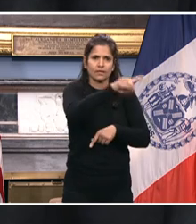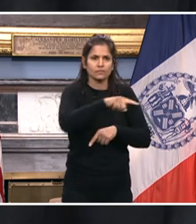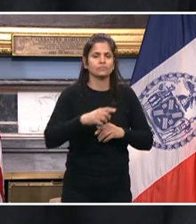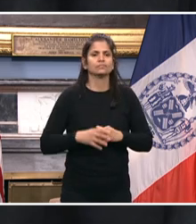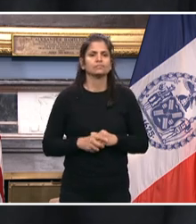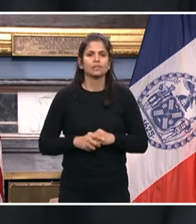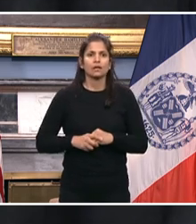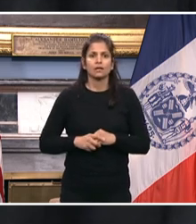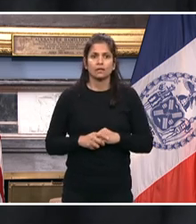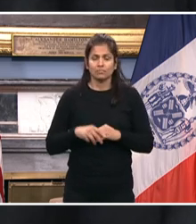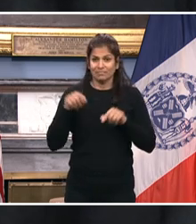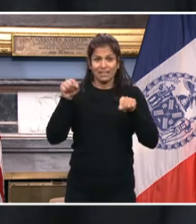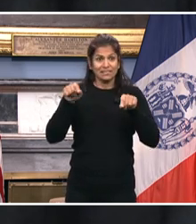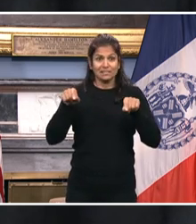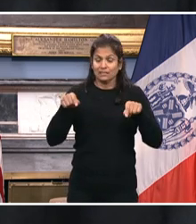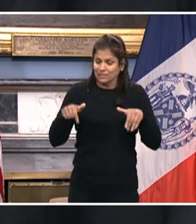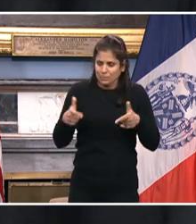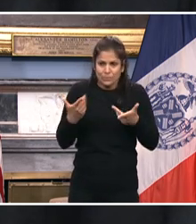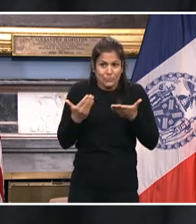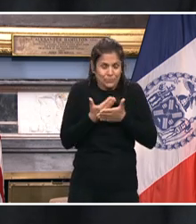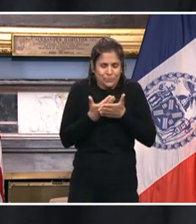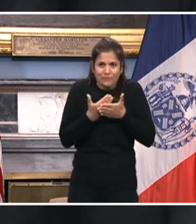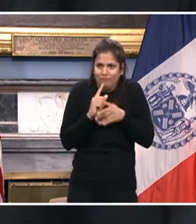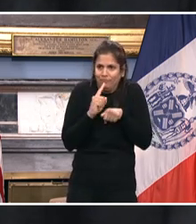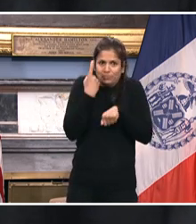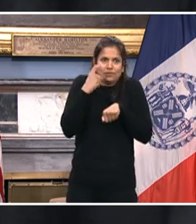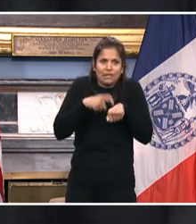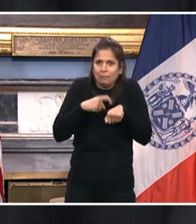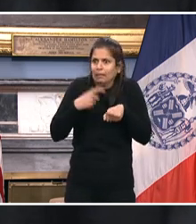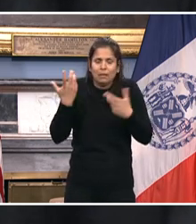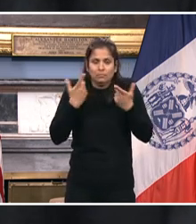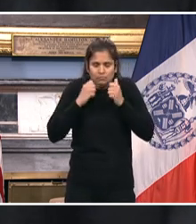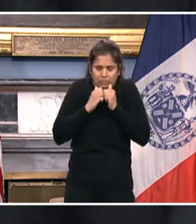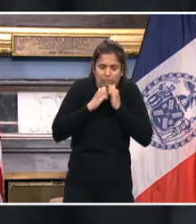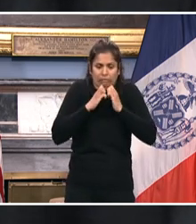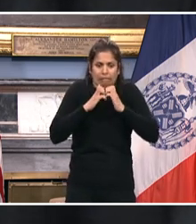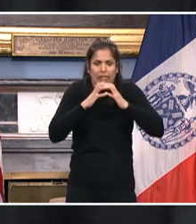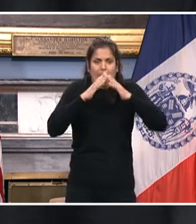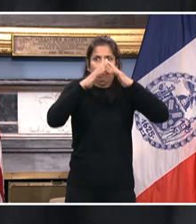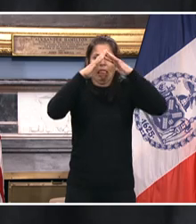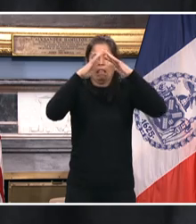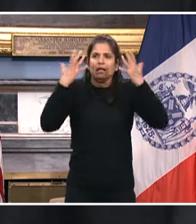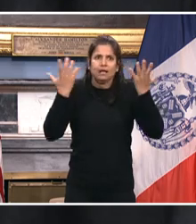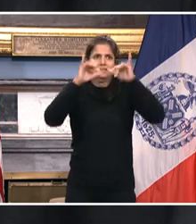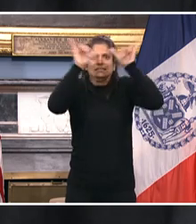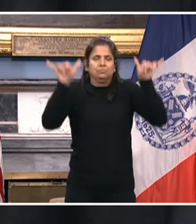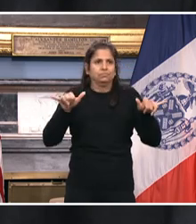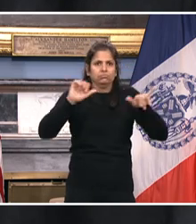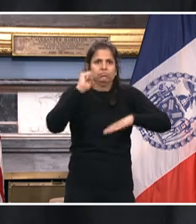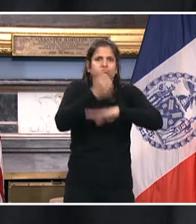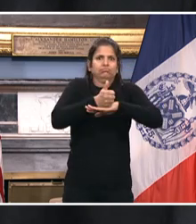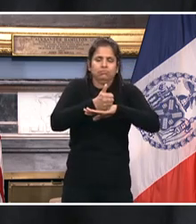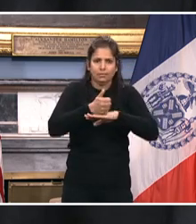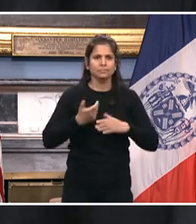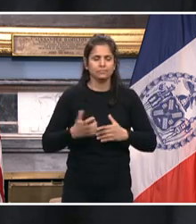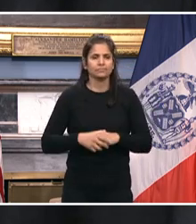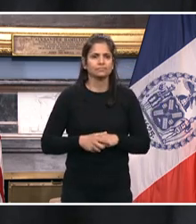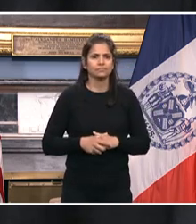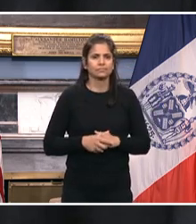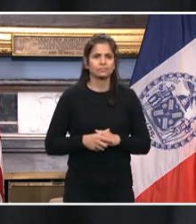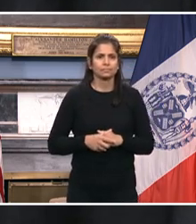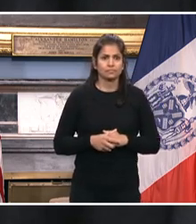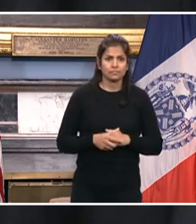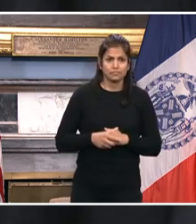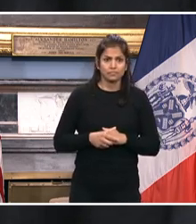this quickly, but everybody needs to be applied quickly and get the support they need. I'll come right back to you, but Mitch, why don't you talk